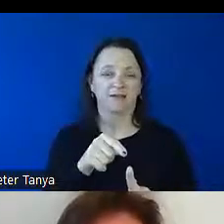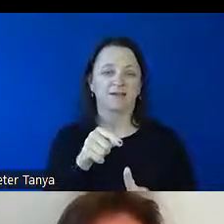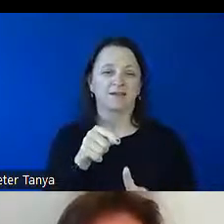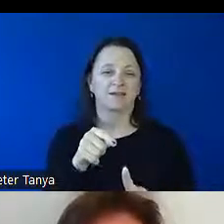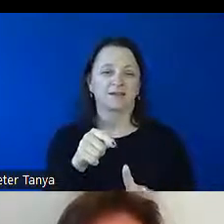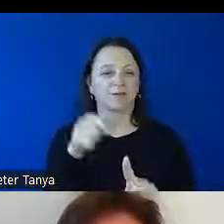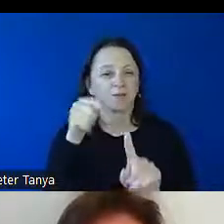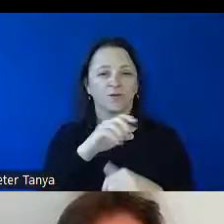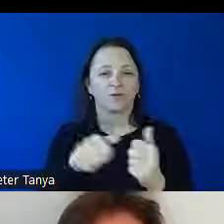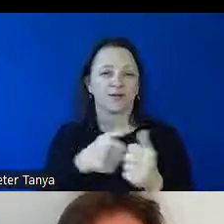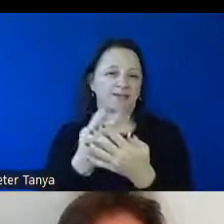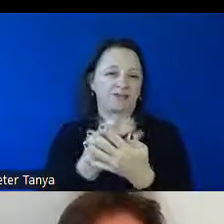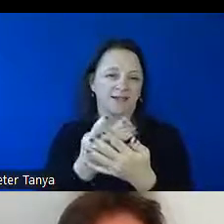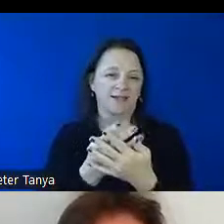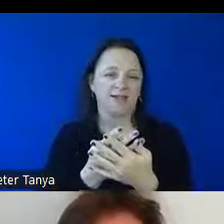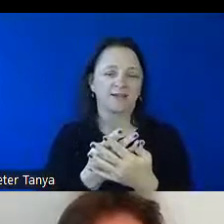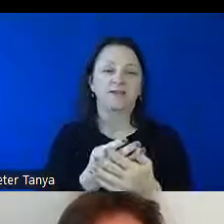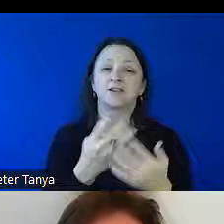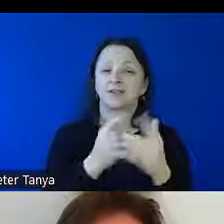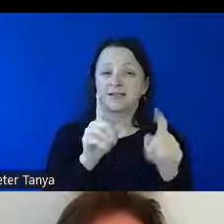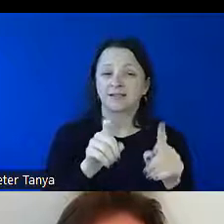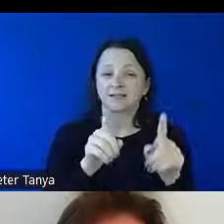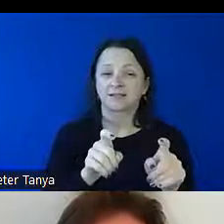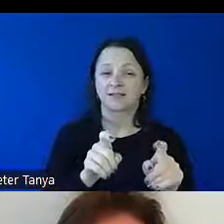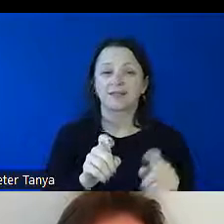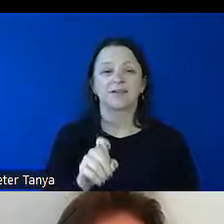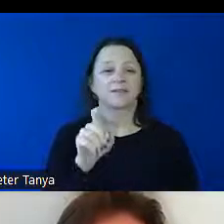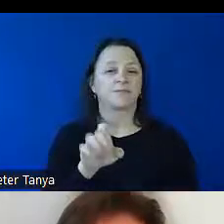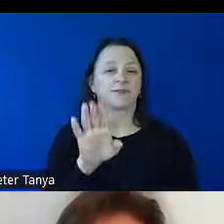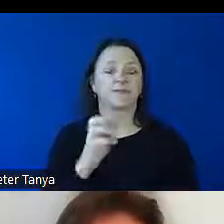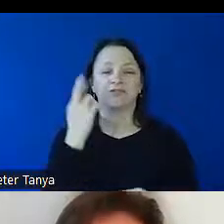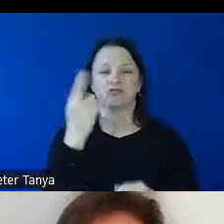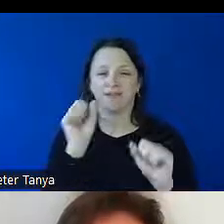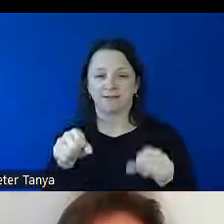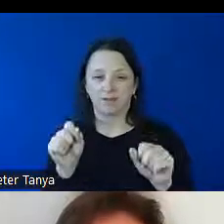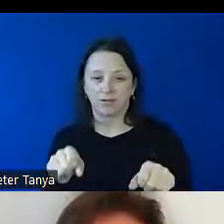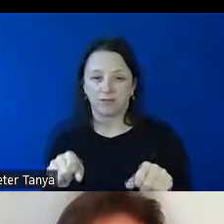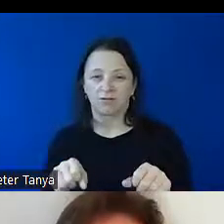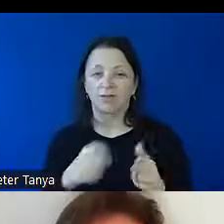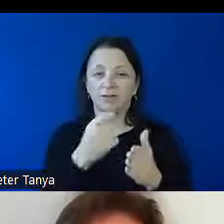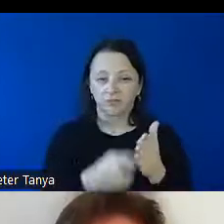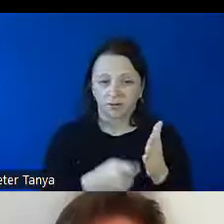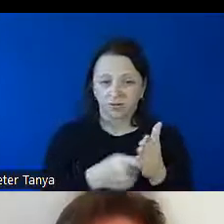behind autism screening. Screening tests have to be reasonable in cost and